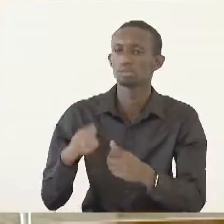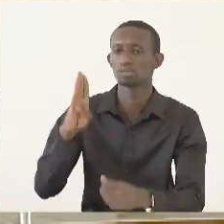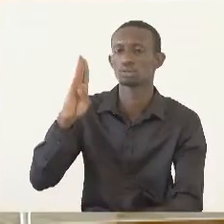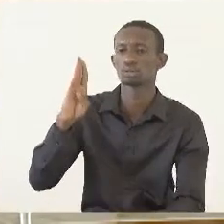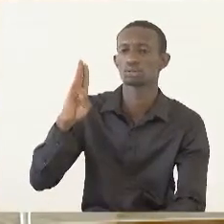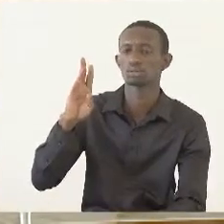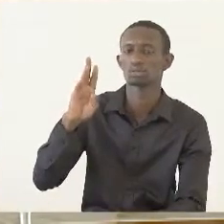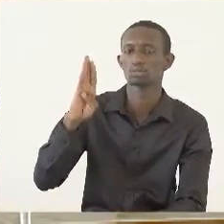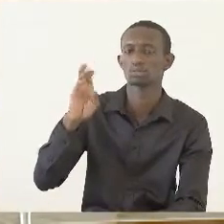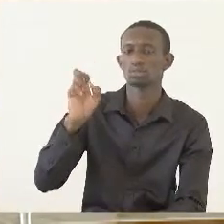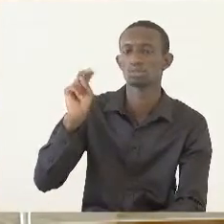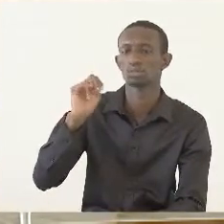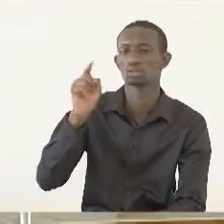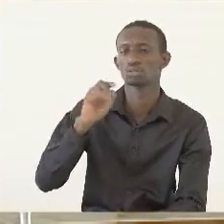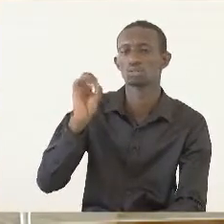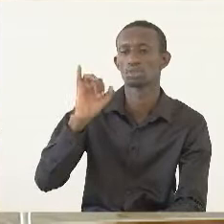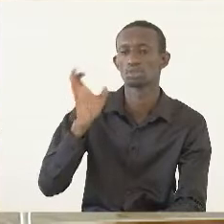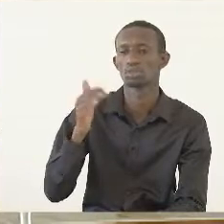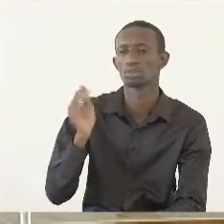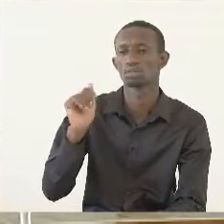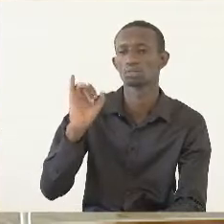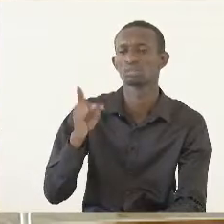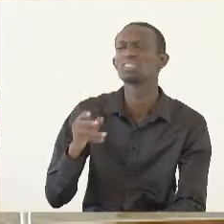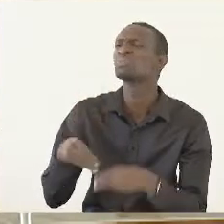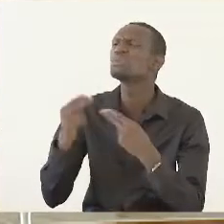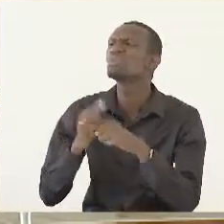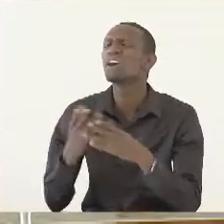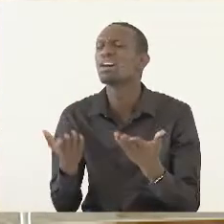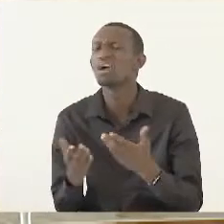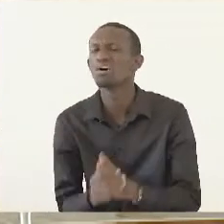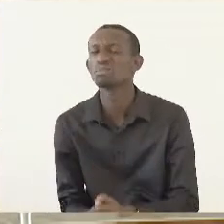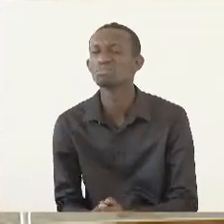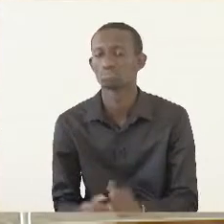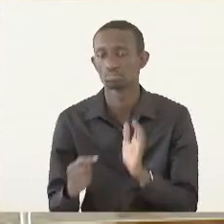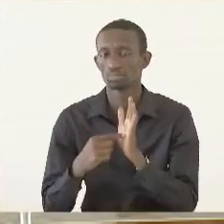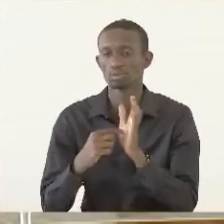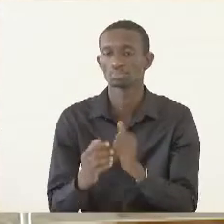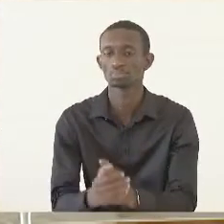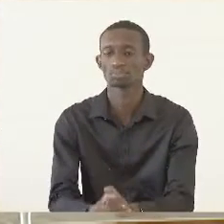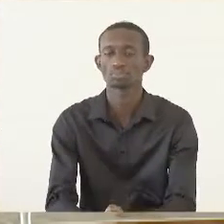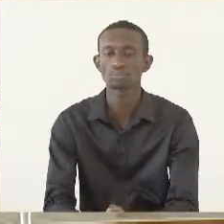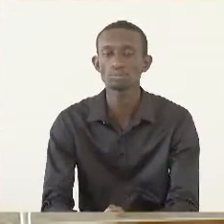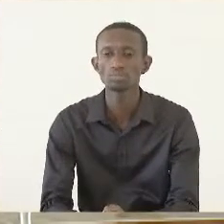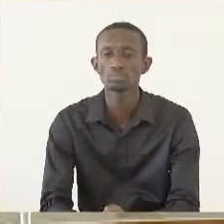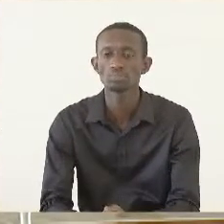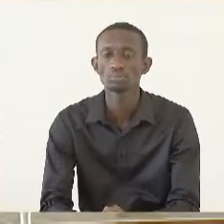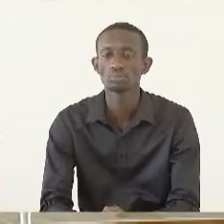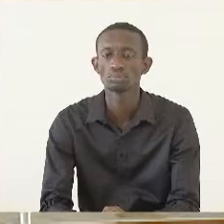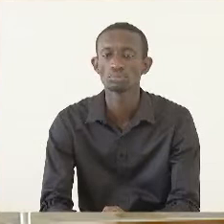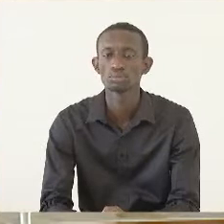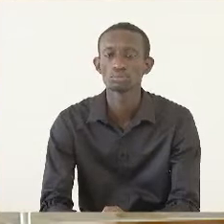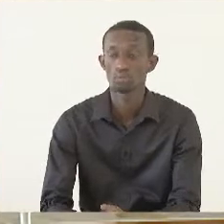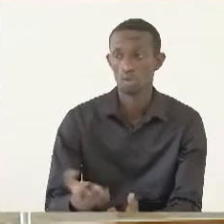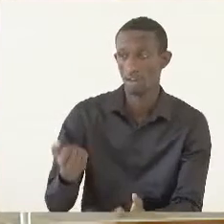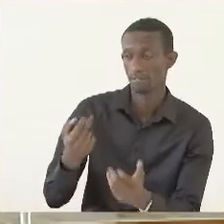acid, right? So how do you name this compound, for example? So as we have